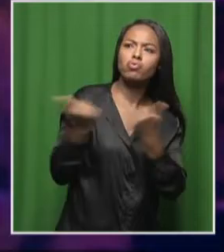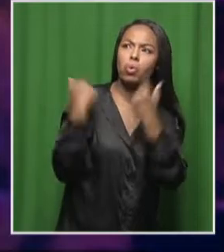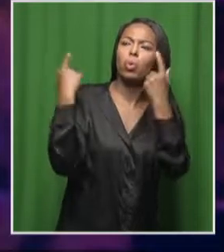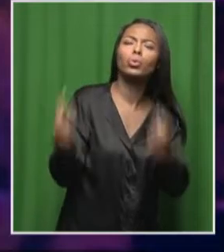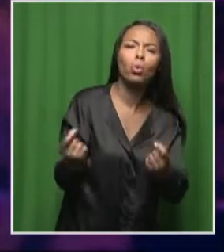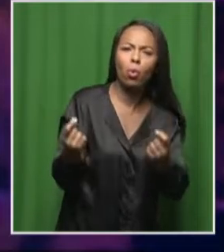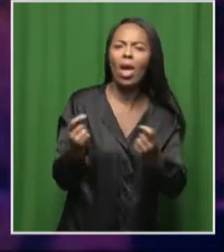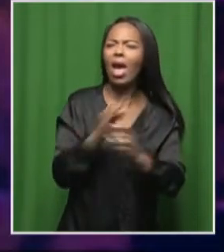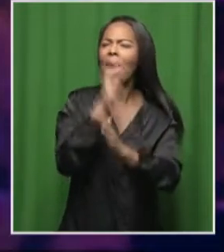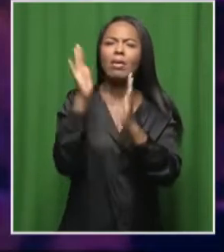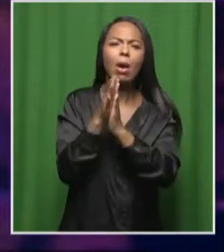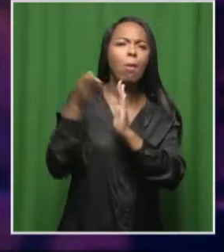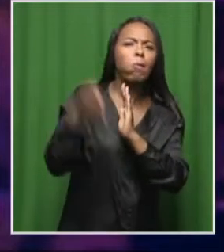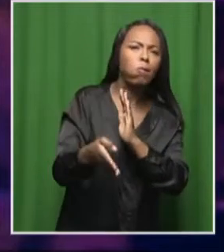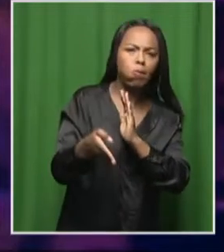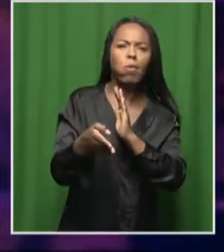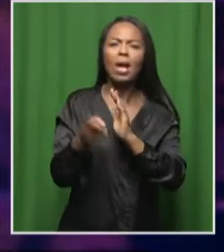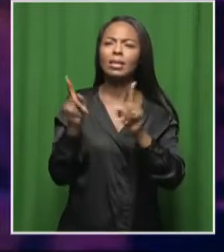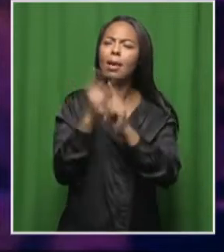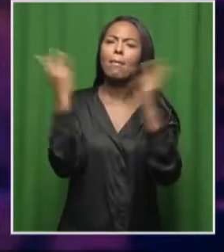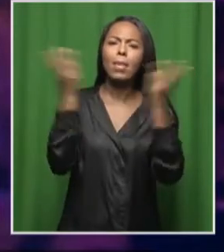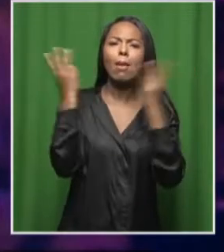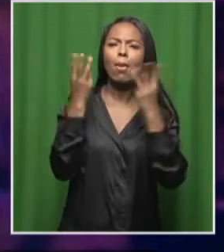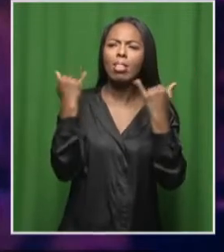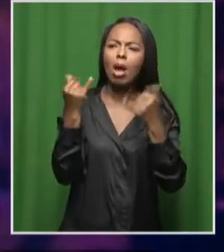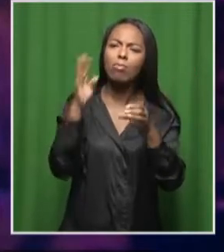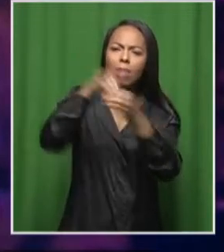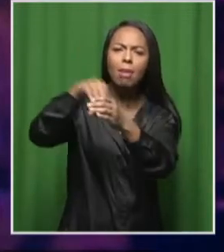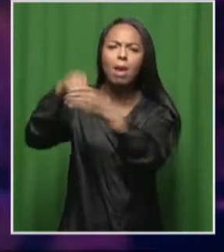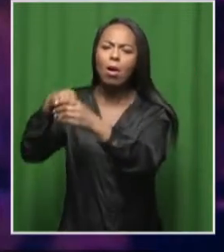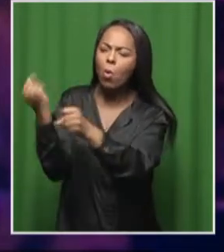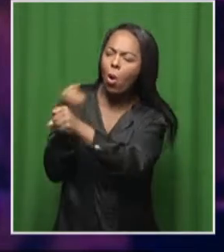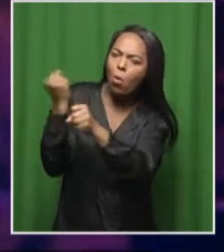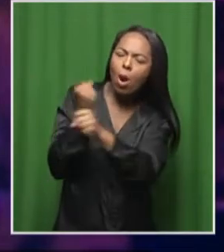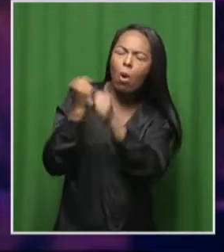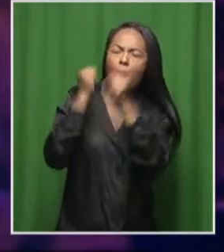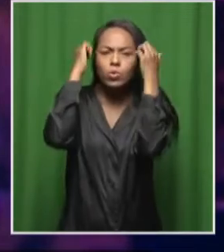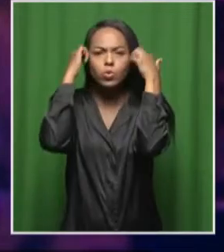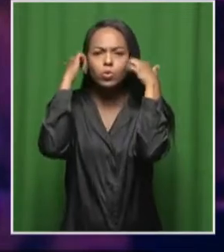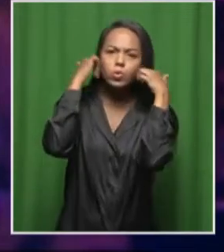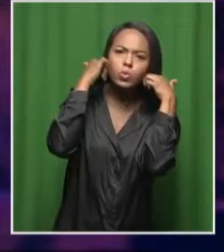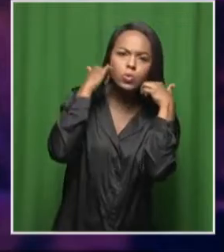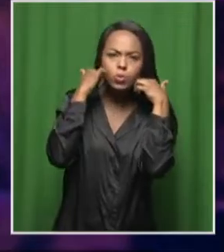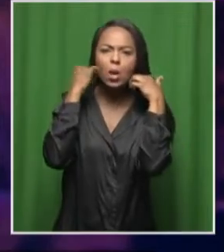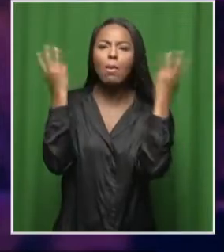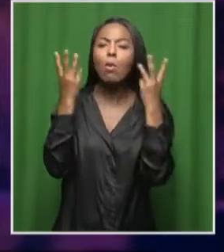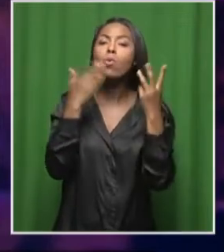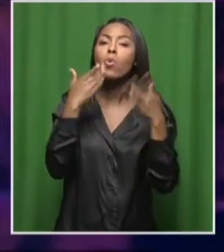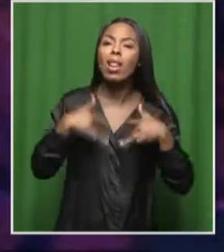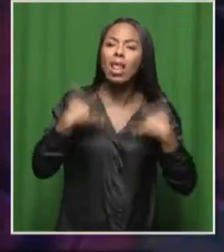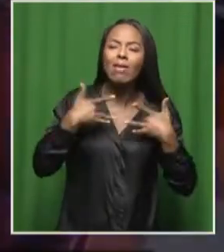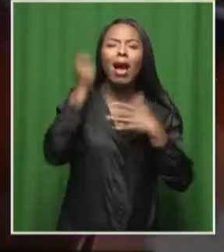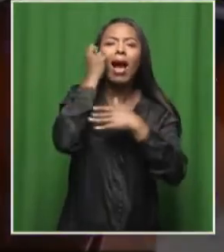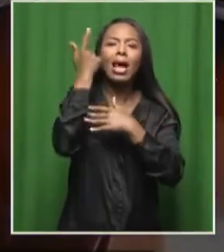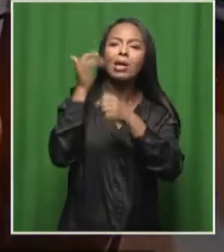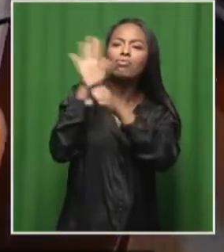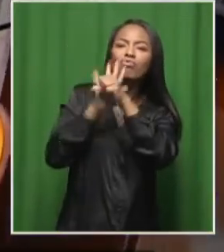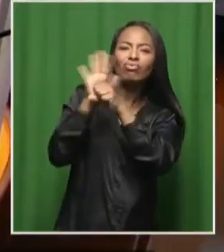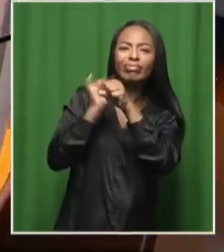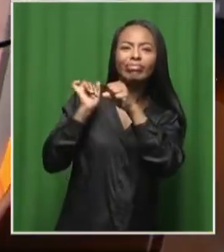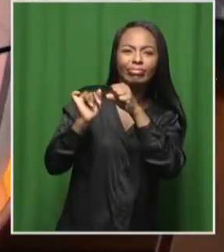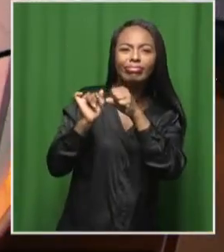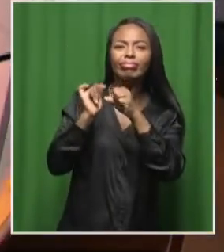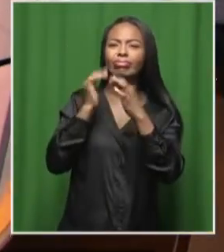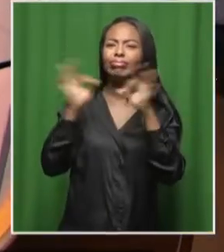The rhythm is there. If you look at the people that contributed towards the work, those were the people that lived there. That understood the rhythm, that understood